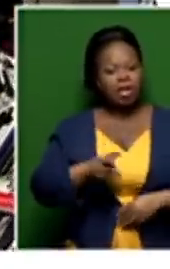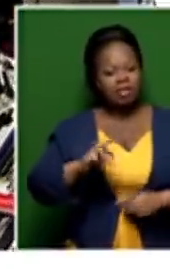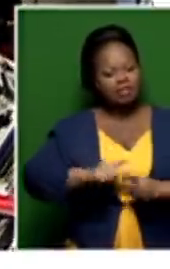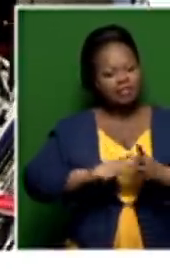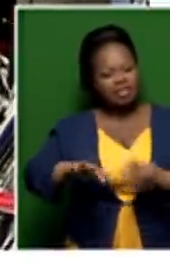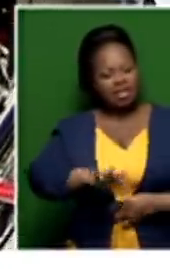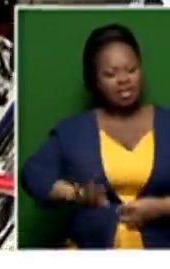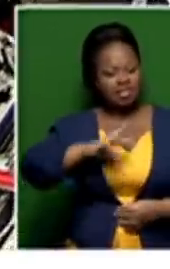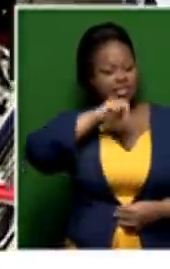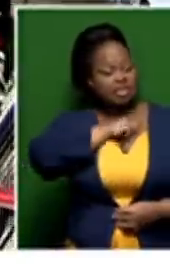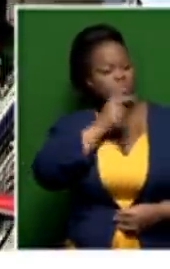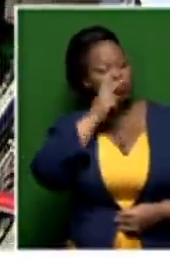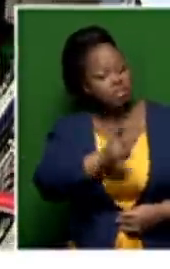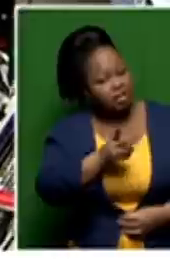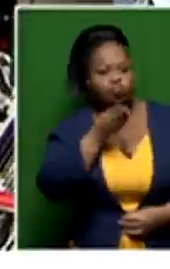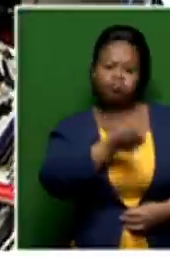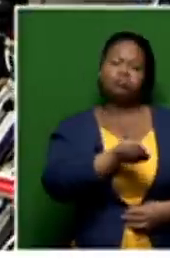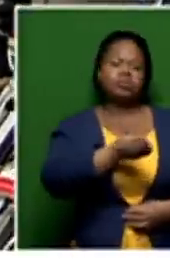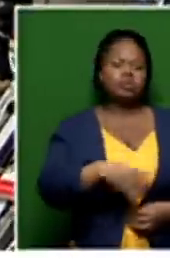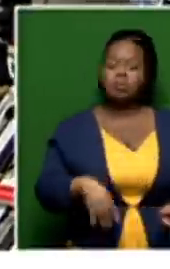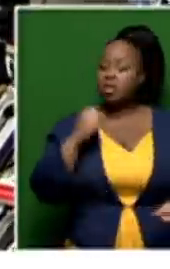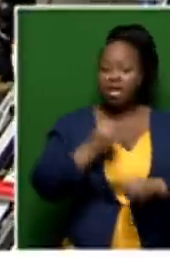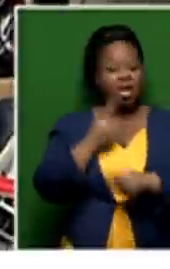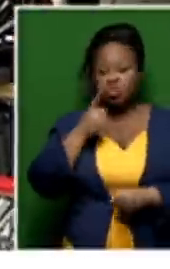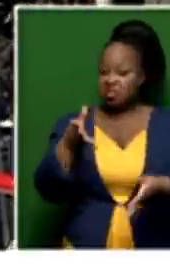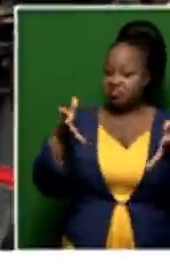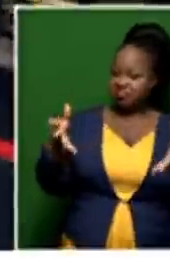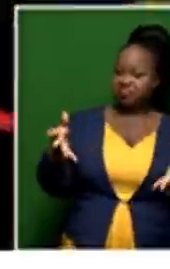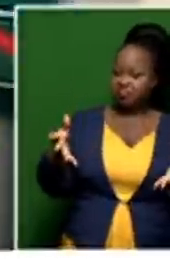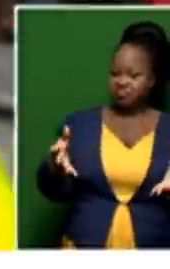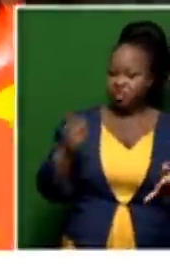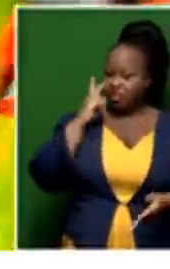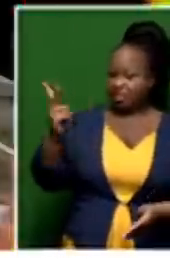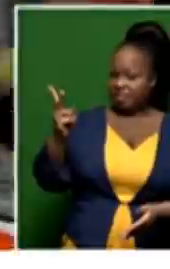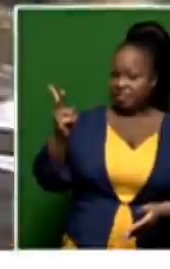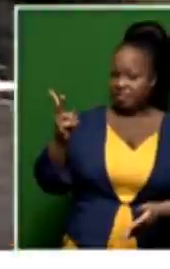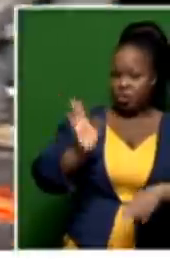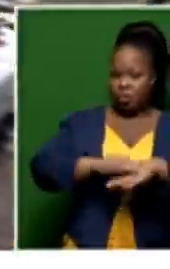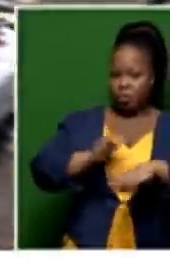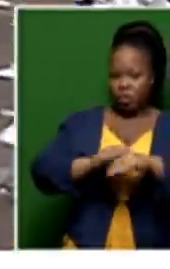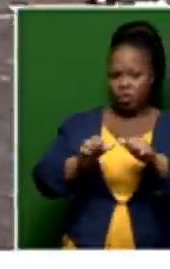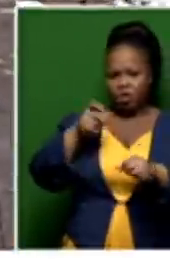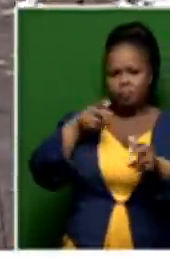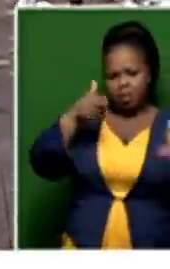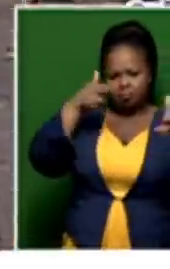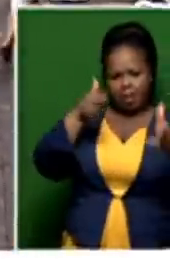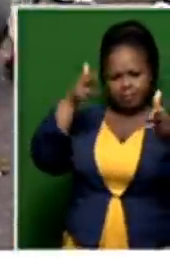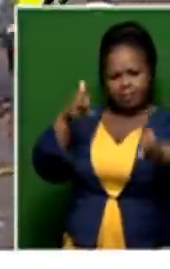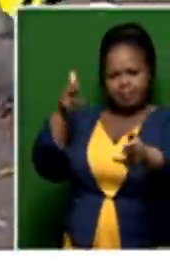concern. KwaZulu-Natal, we've seen the deployment there. In Gauteng, take a look here. Here you go. More looting. Police